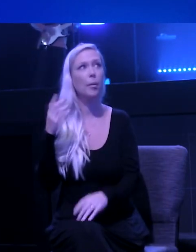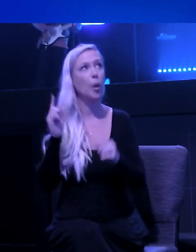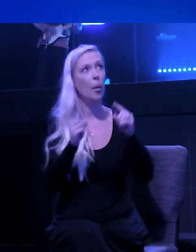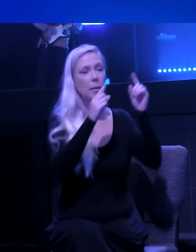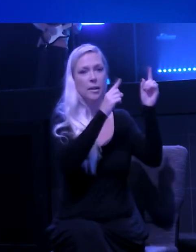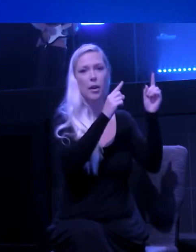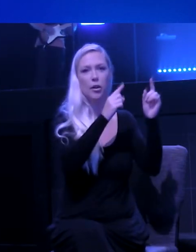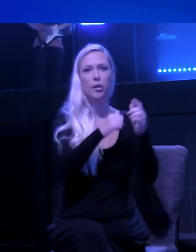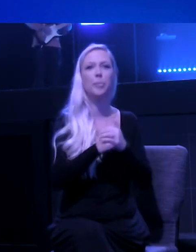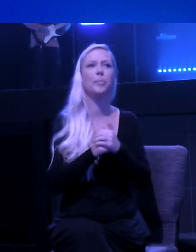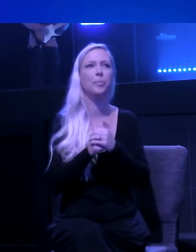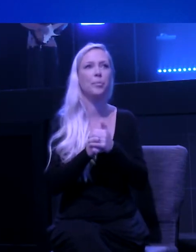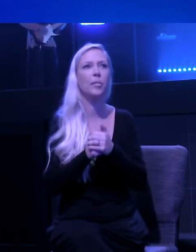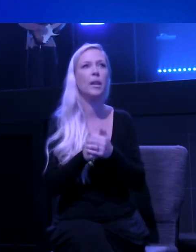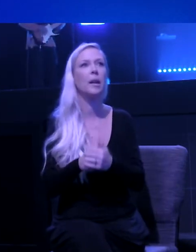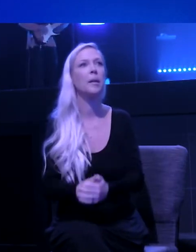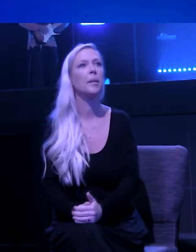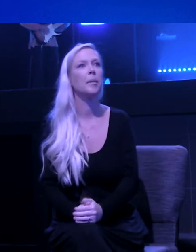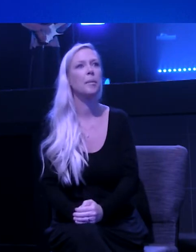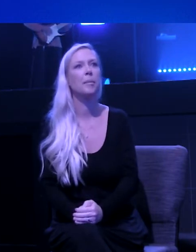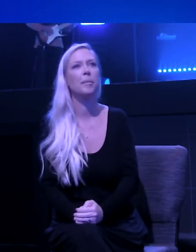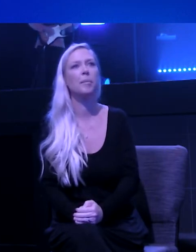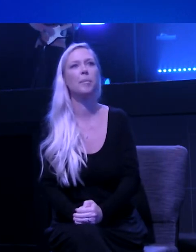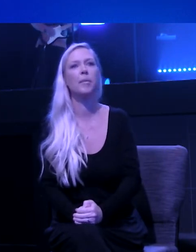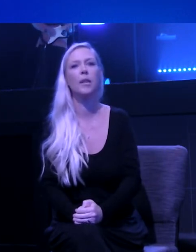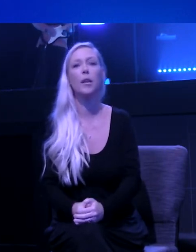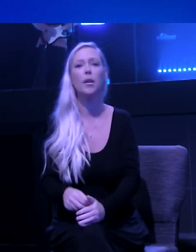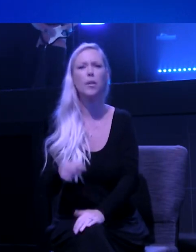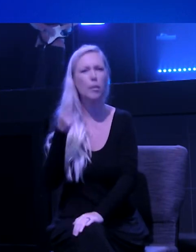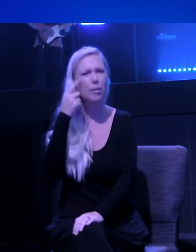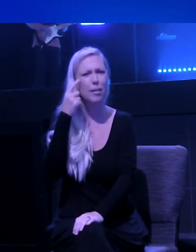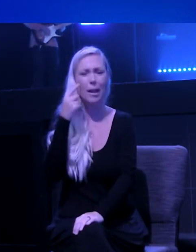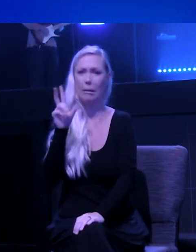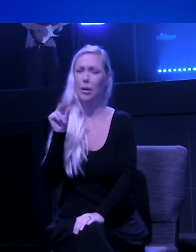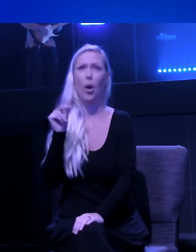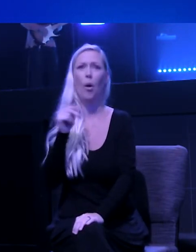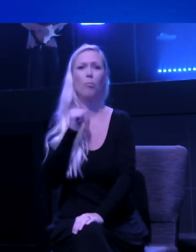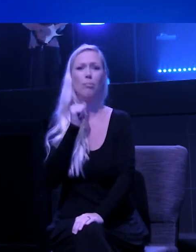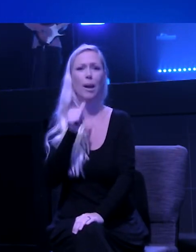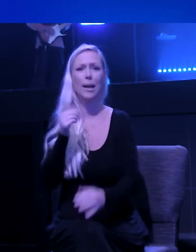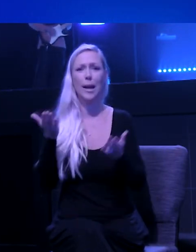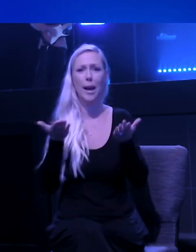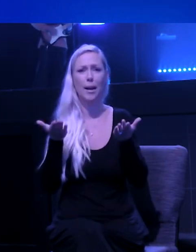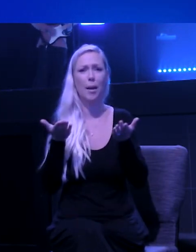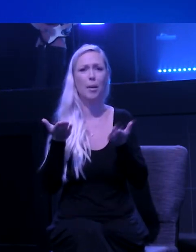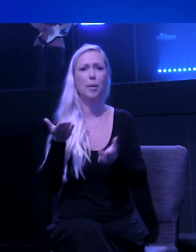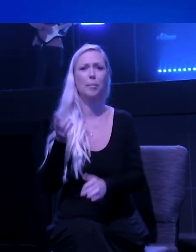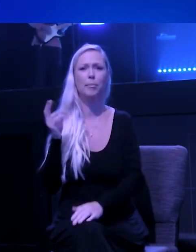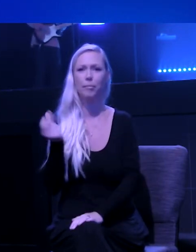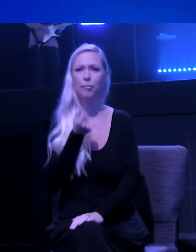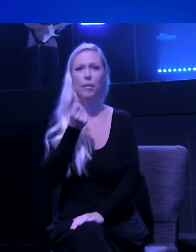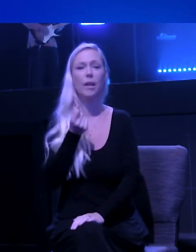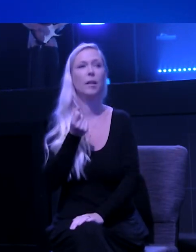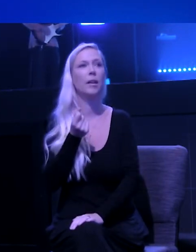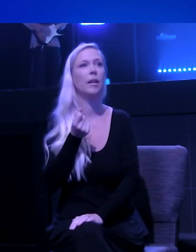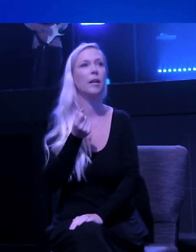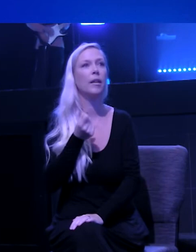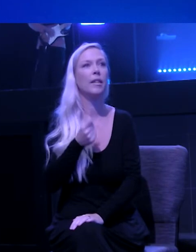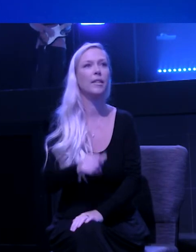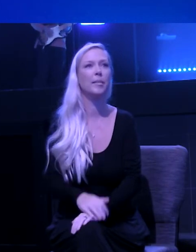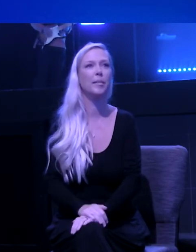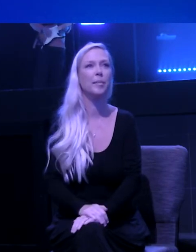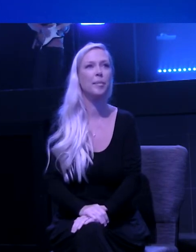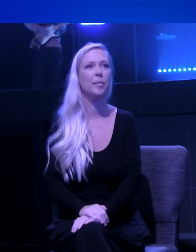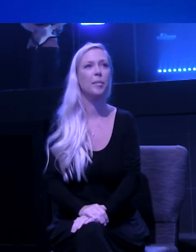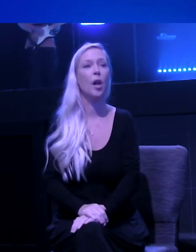We'll get you all registered. And you're like, oh, I can't make Starting Point lunch. I so wish I could. I want all that food. All right, I'll let you off the